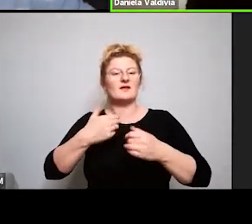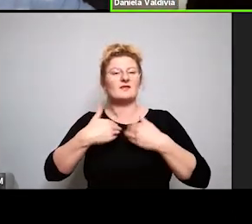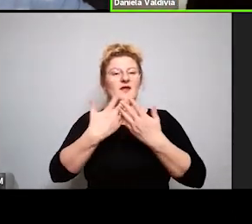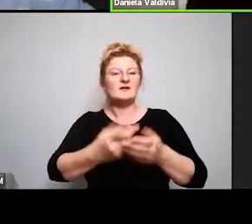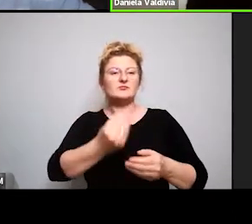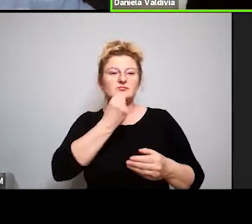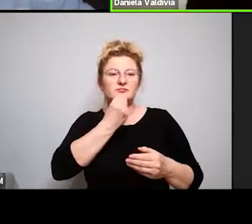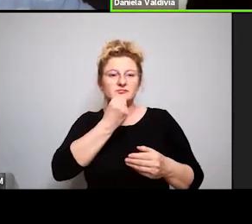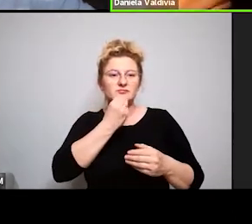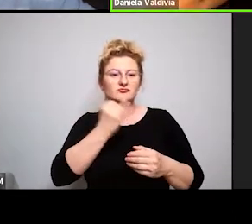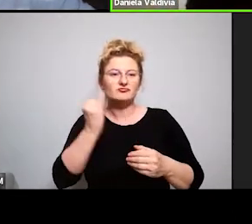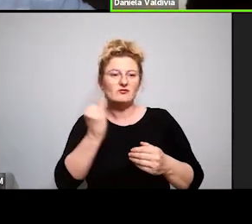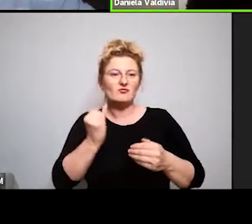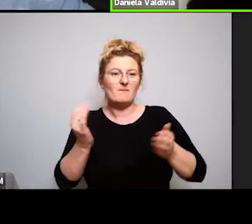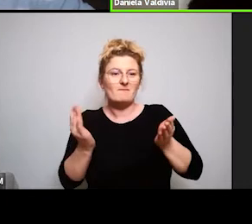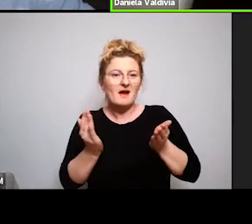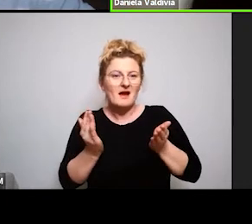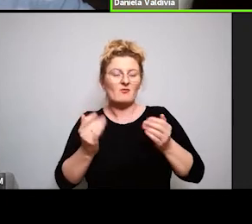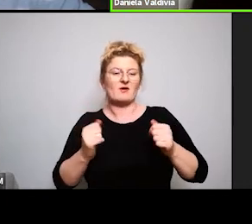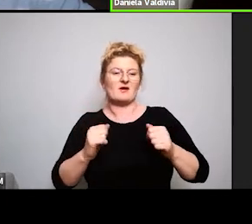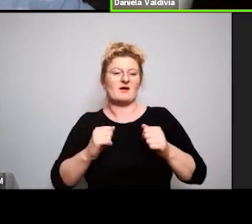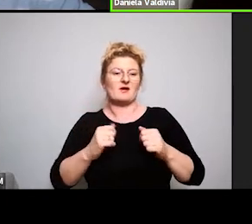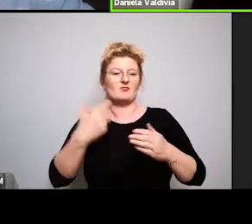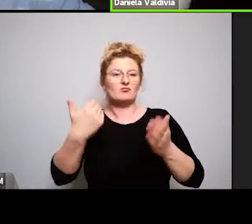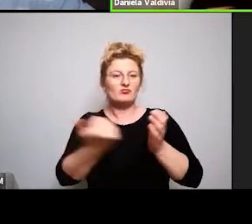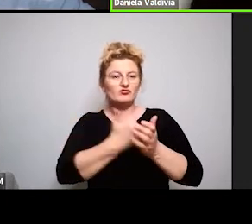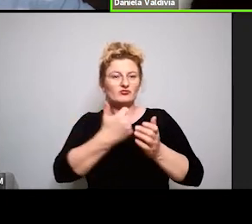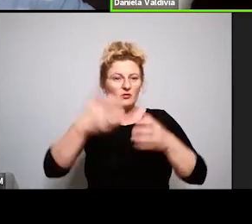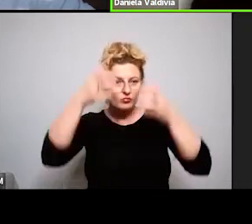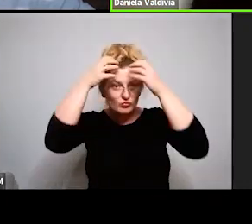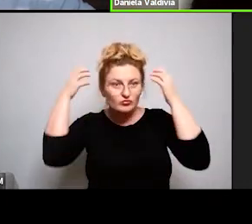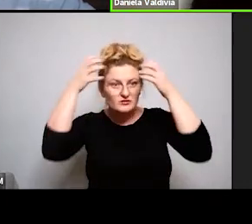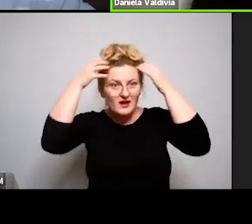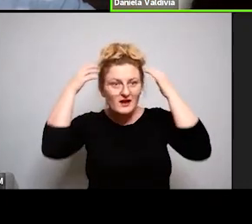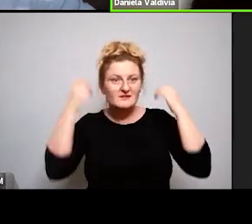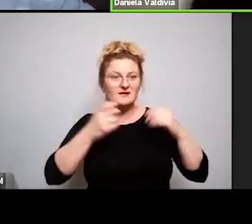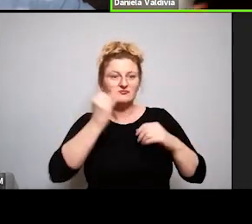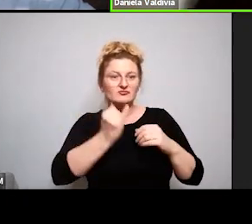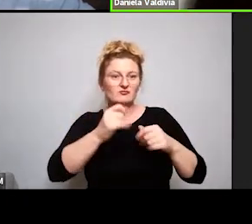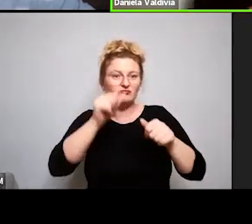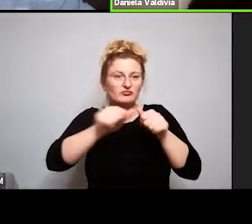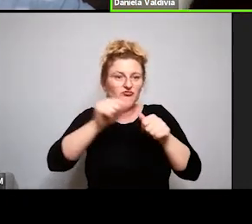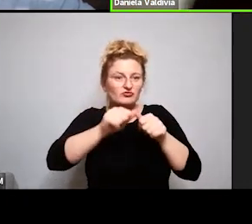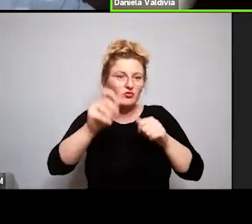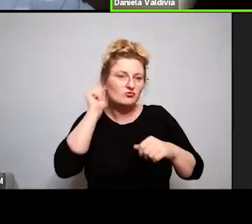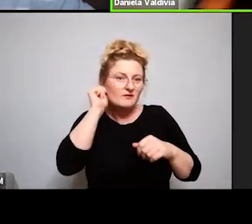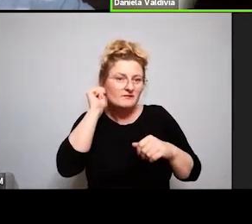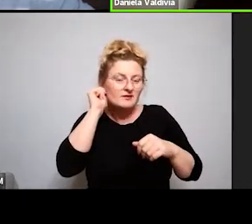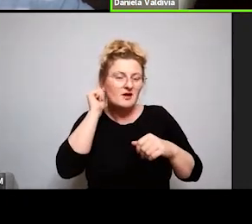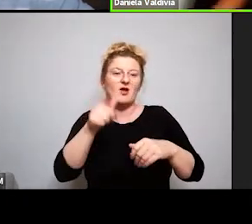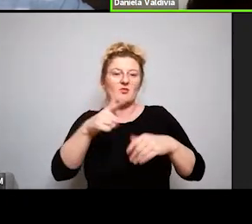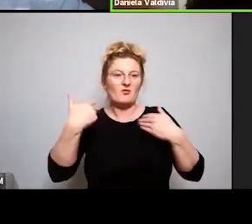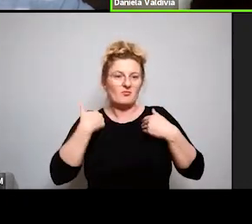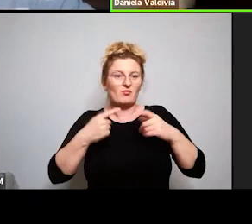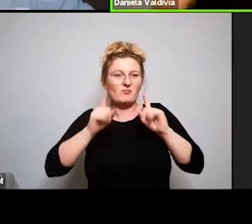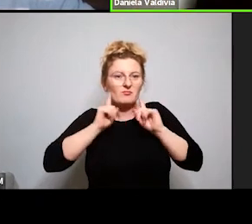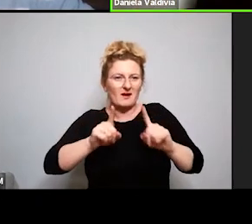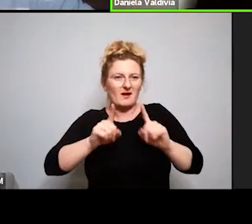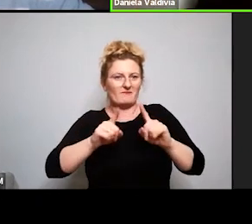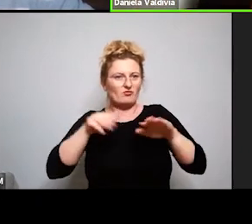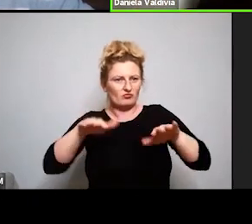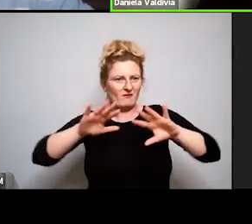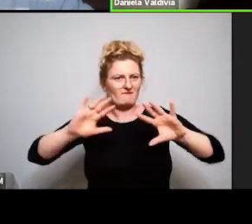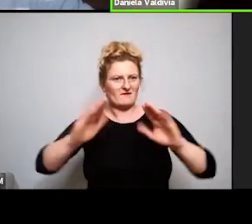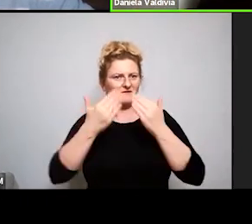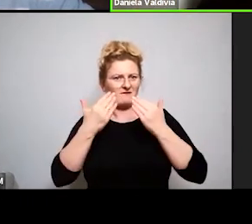just to see their performances, but everyone wanted to be perfect, all of the men. And women were laughing, of course, because maybe they thought,